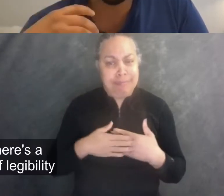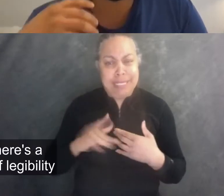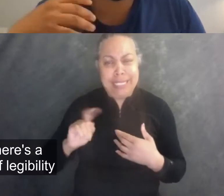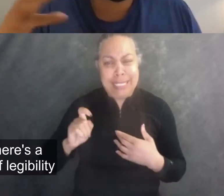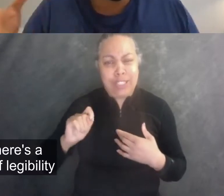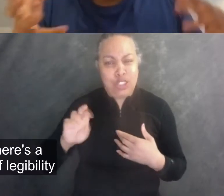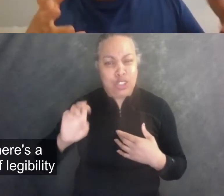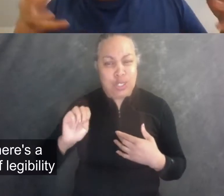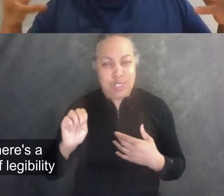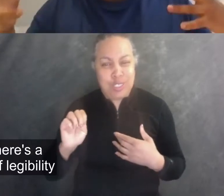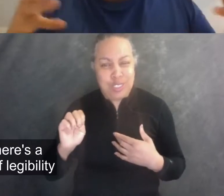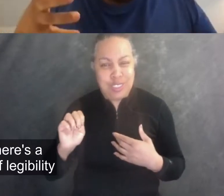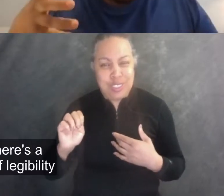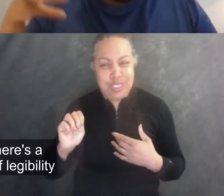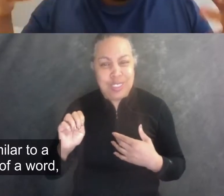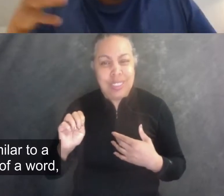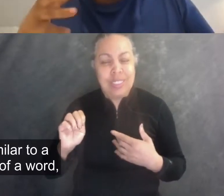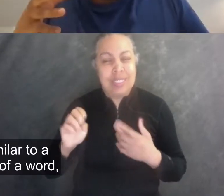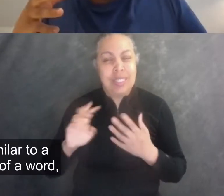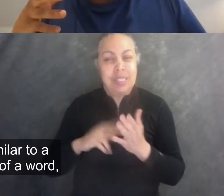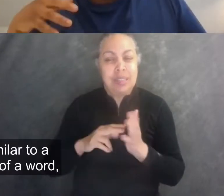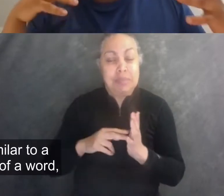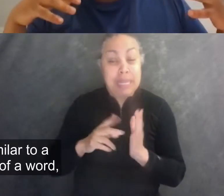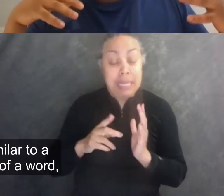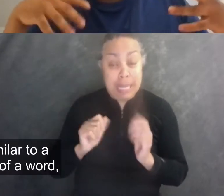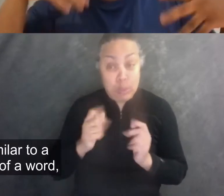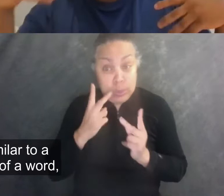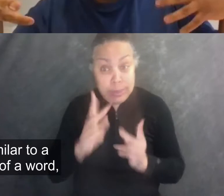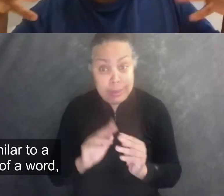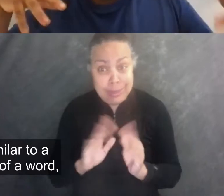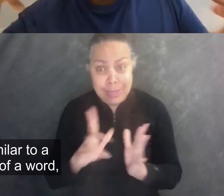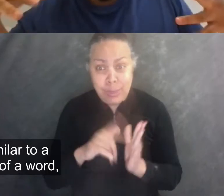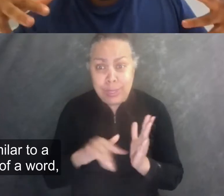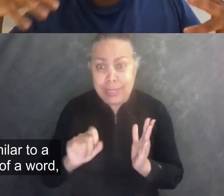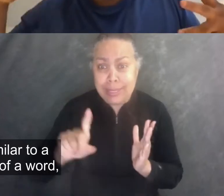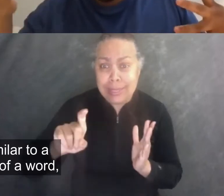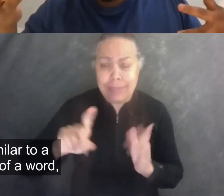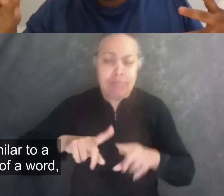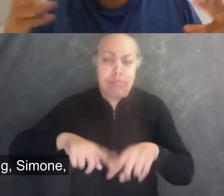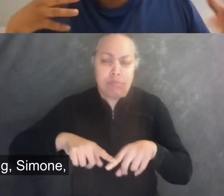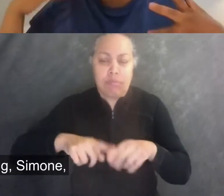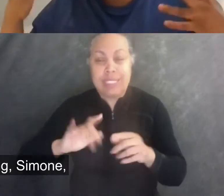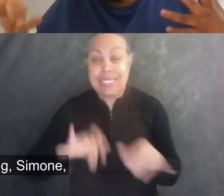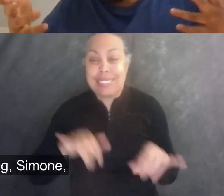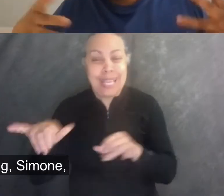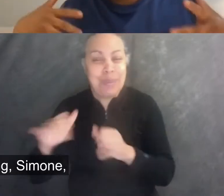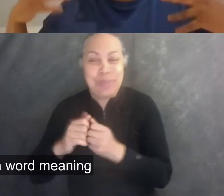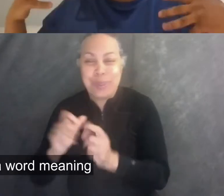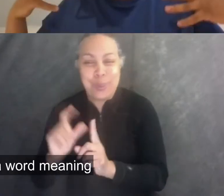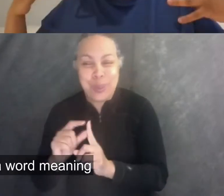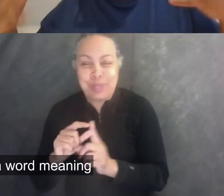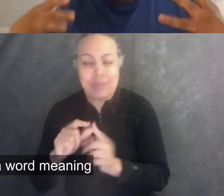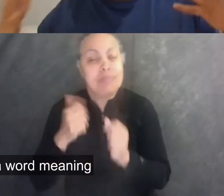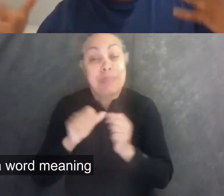And so then there's a different sense of legibility to an image, similar to a different legibility of a word, as you were sharing, Simone,